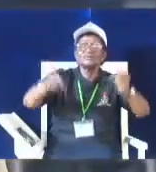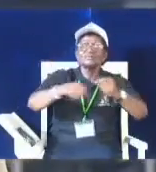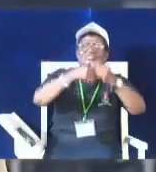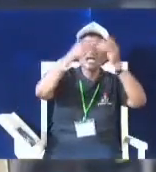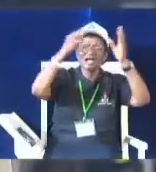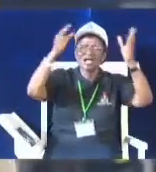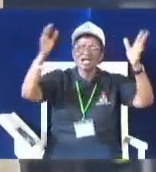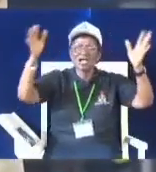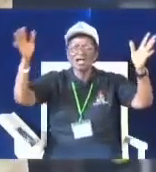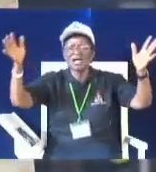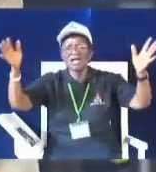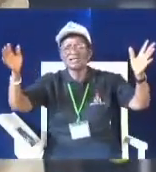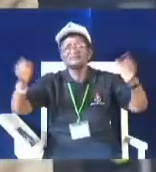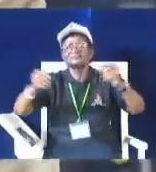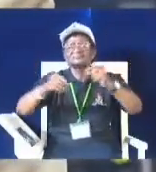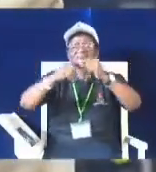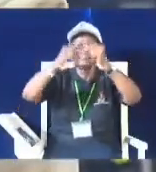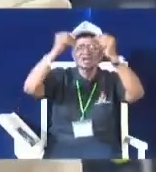Alleluia.